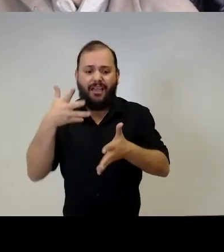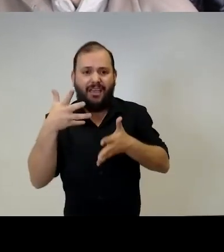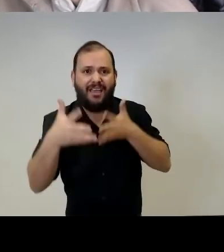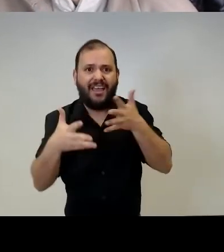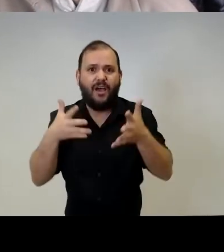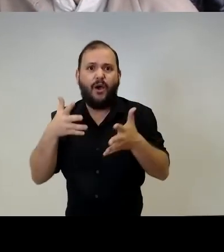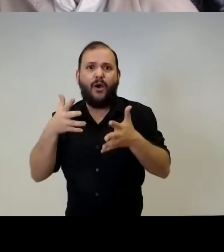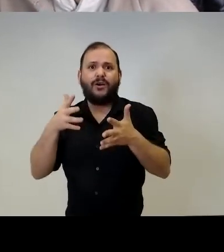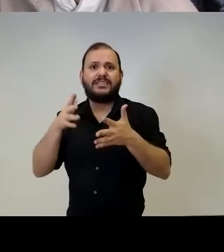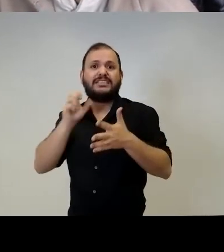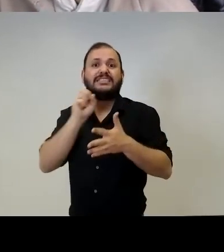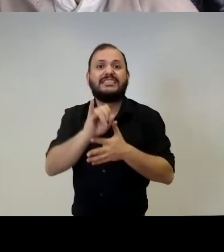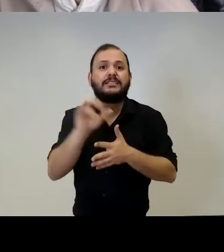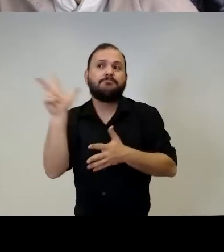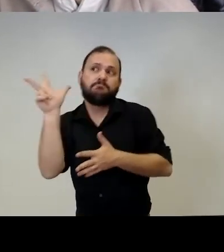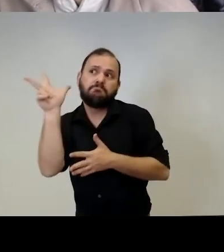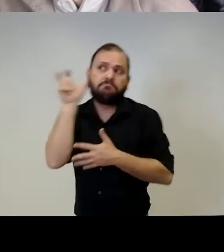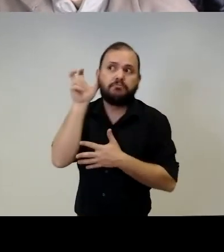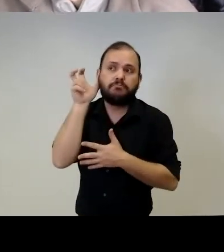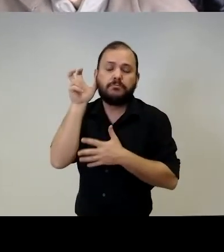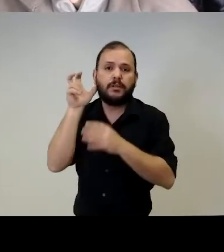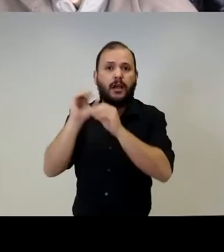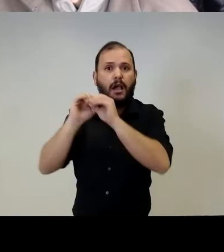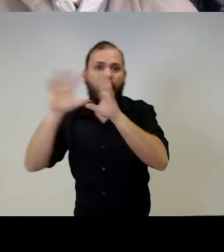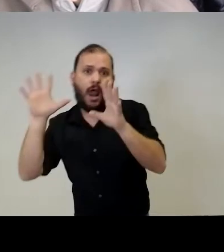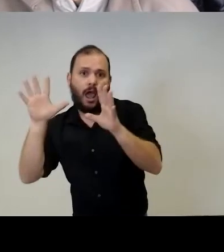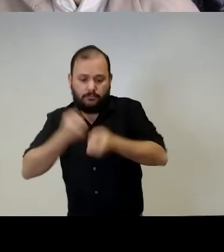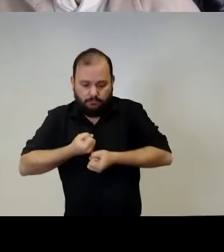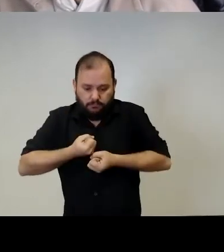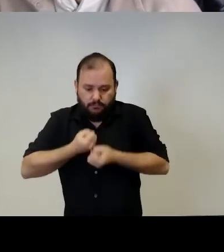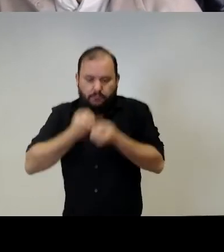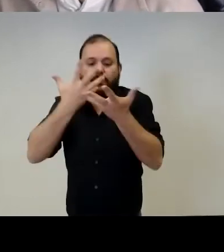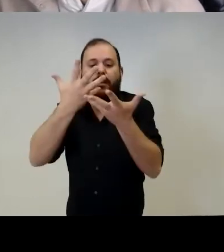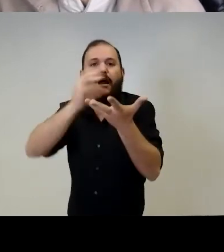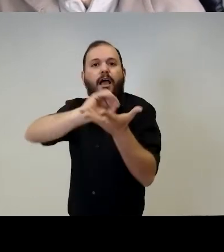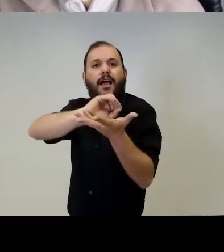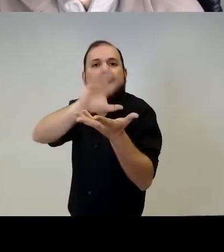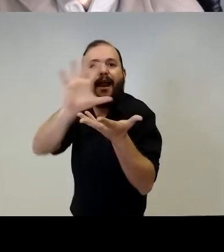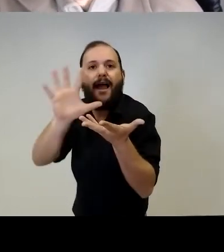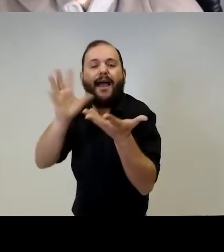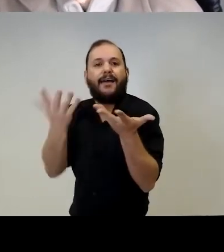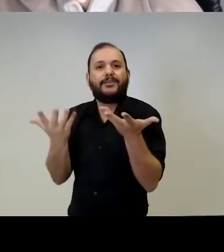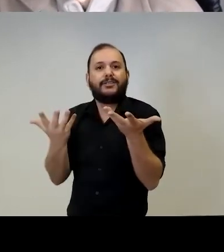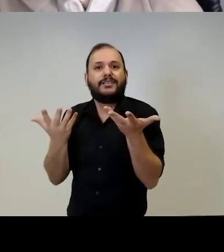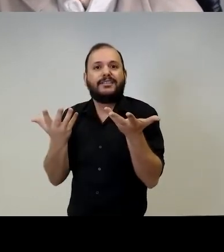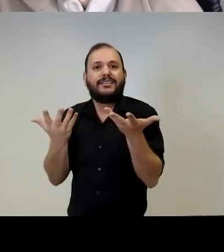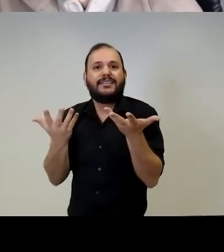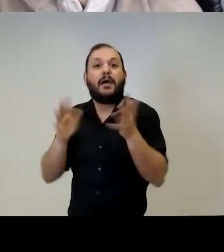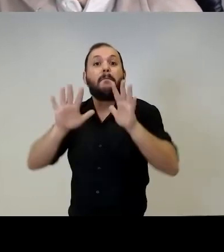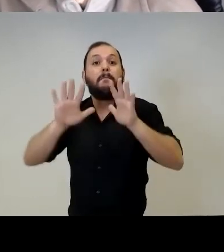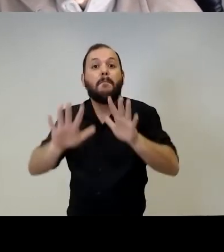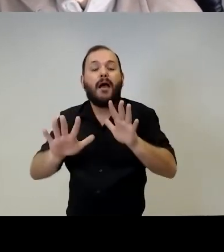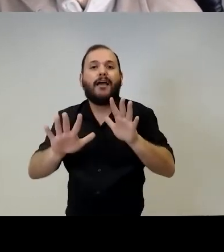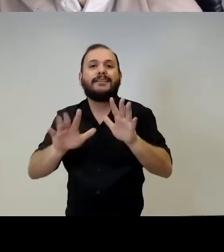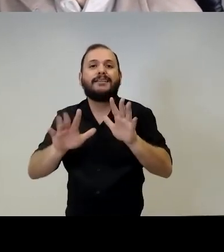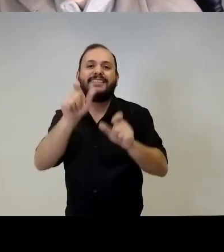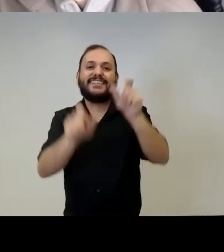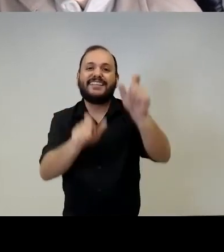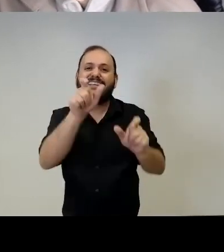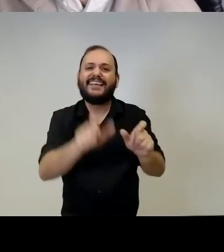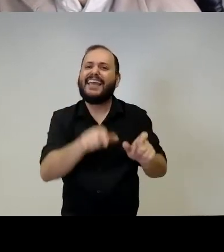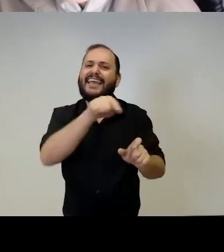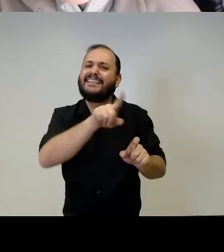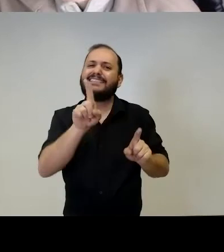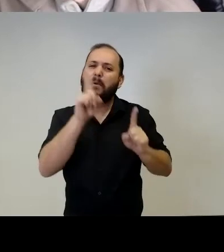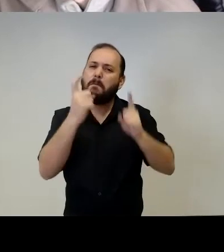And how their quality was perceived. But they do not worry so much about how much users